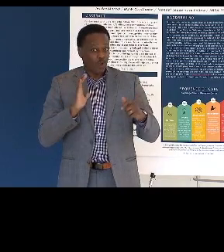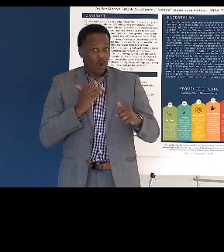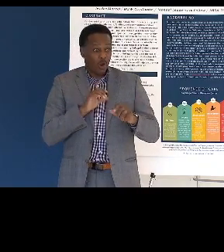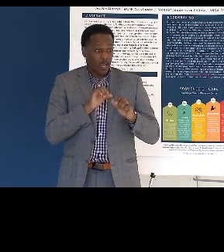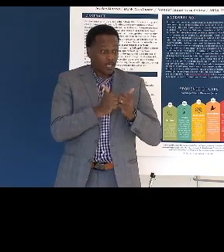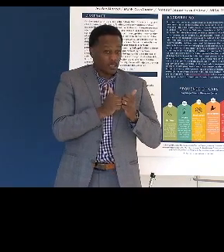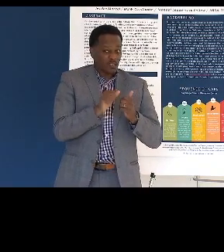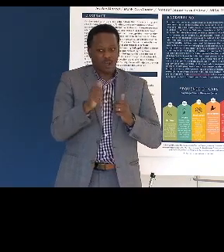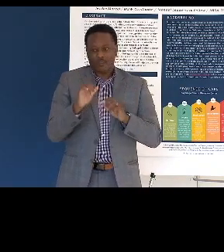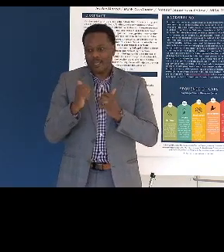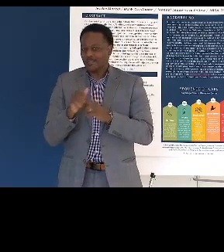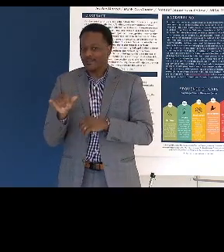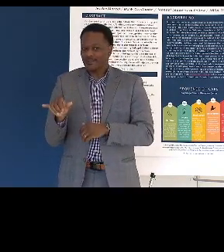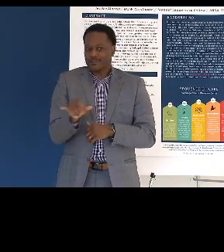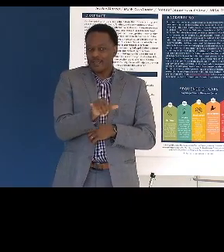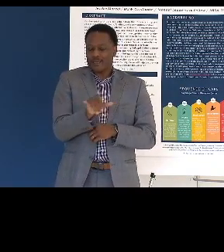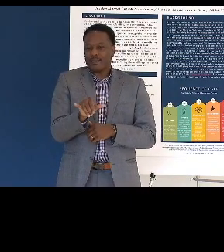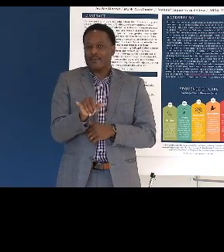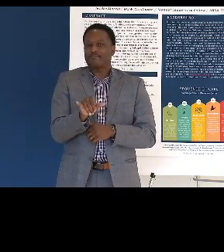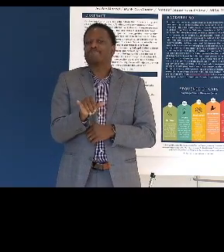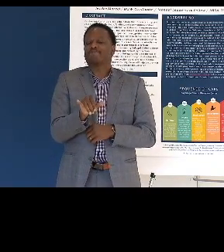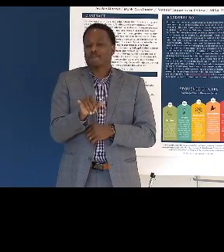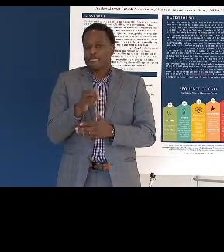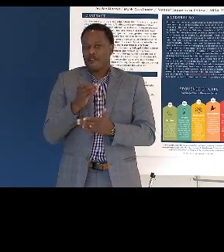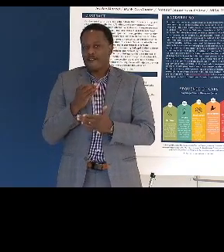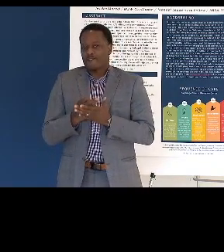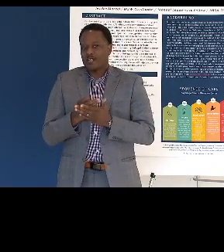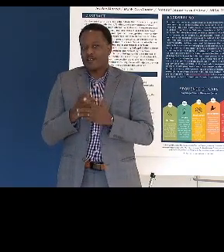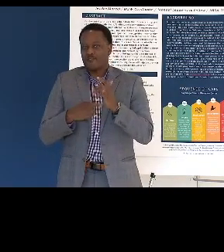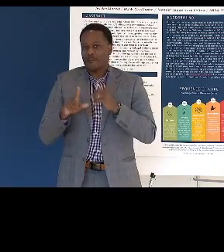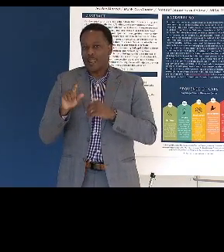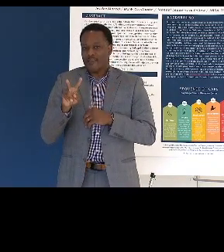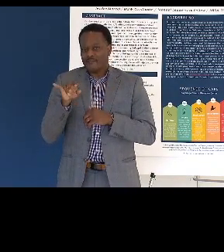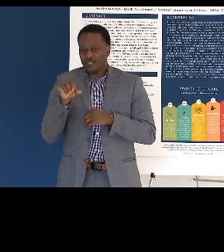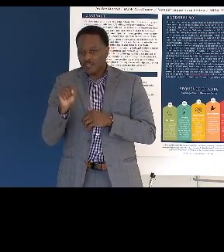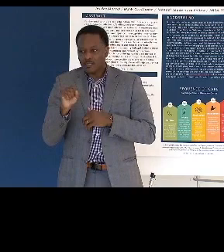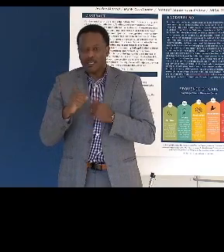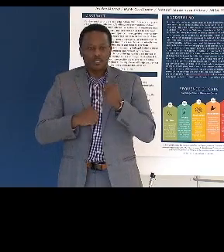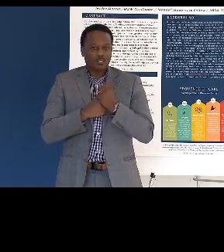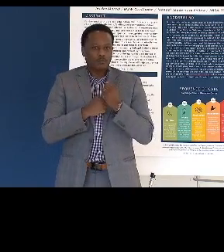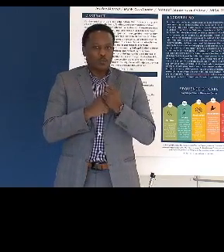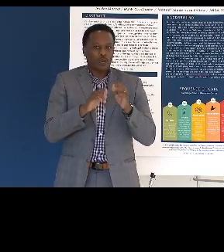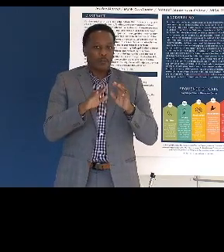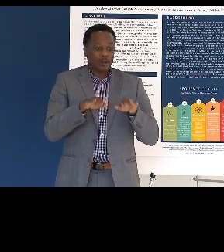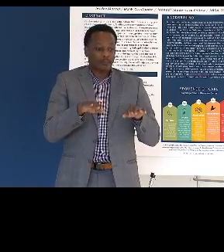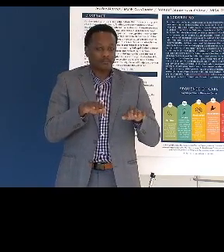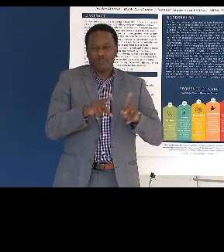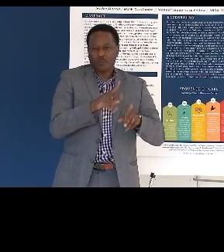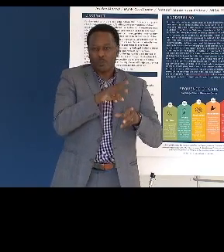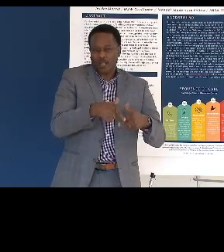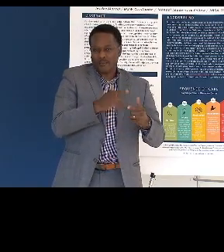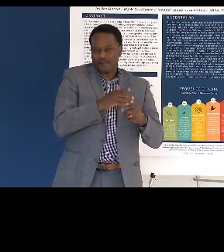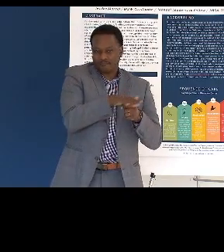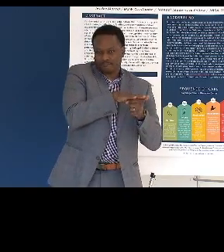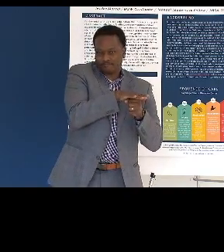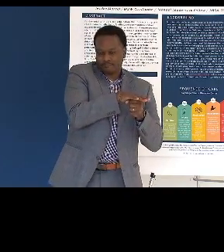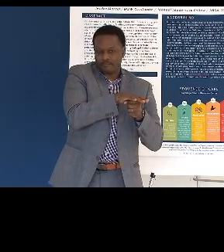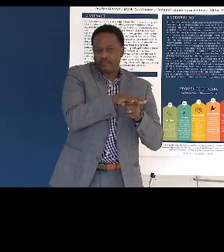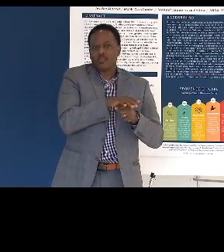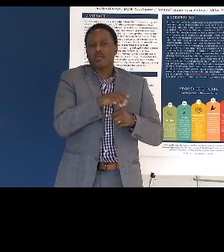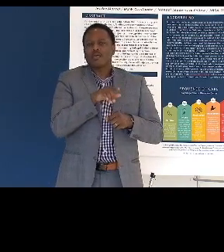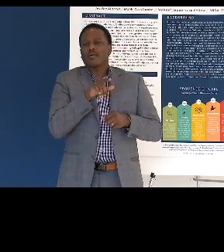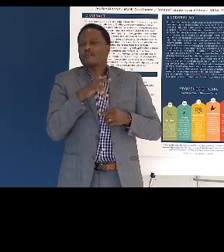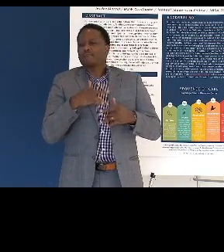agencies like us who are funded by levies supported by residents of the county is that